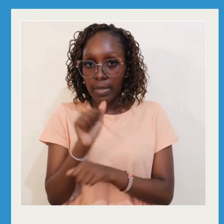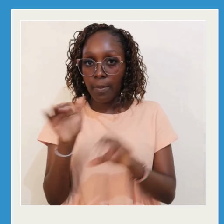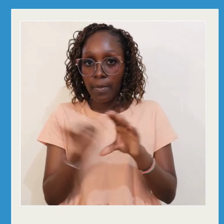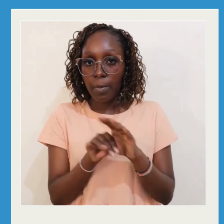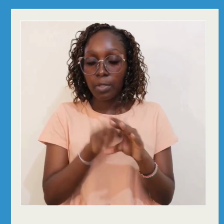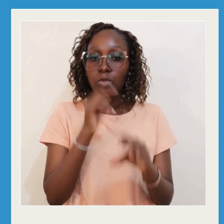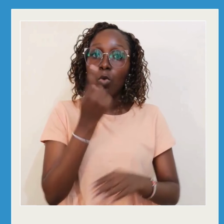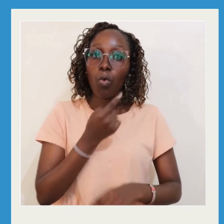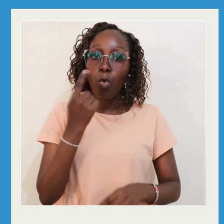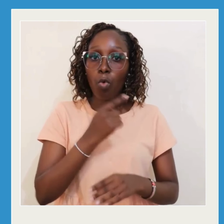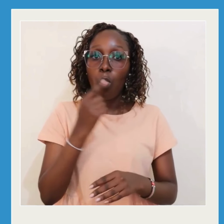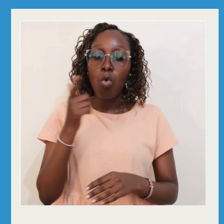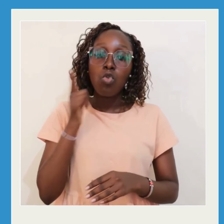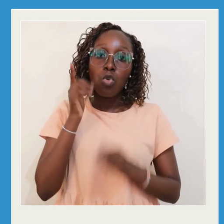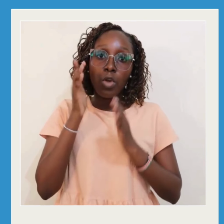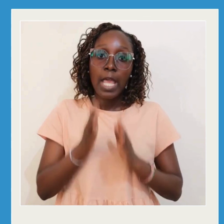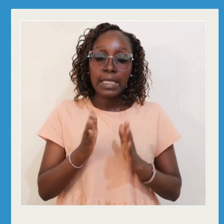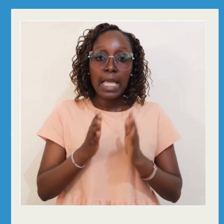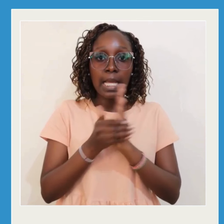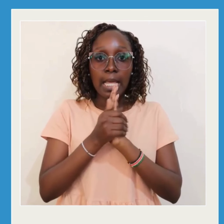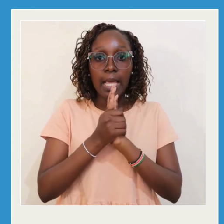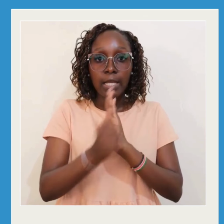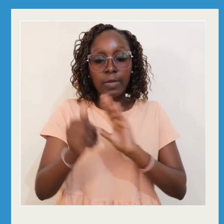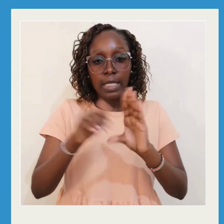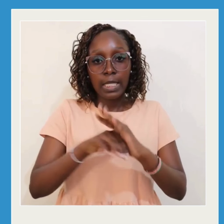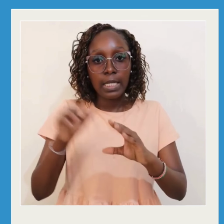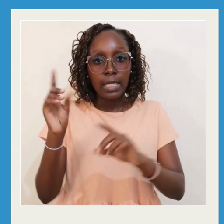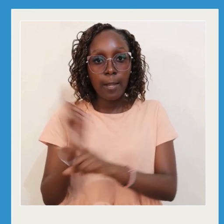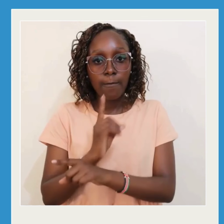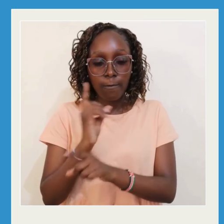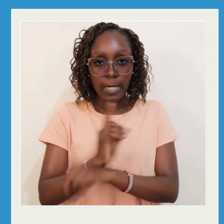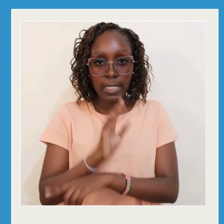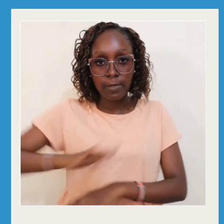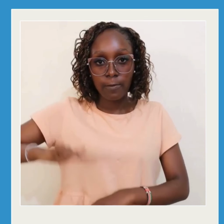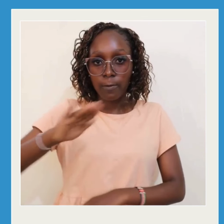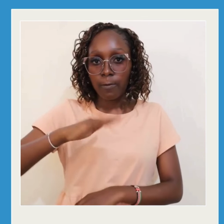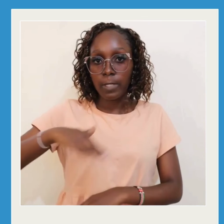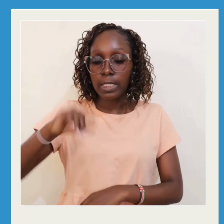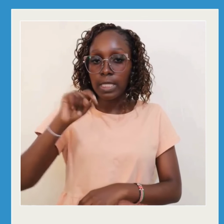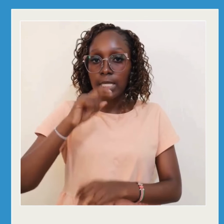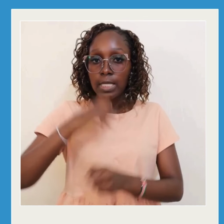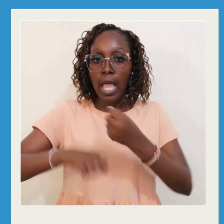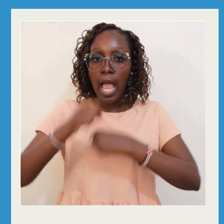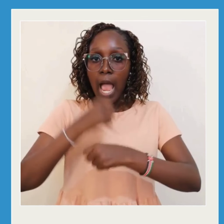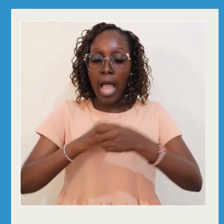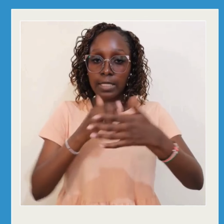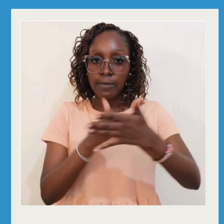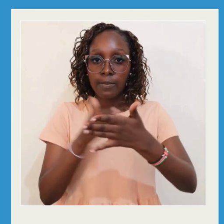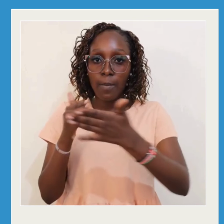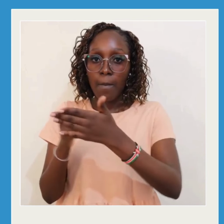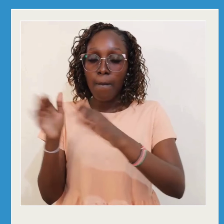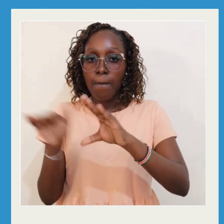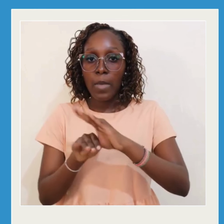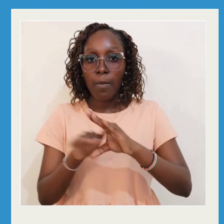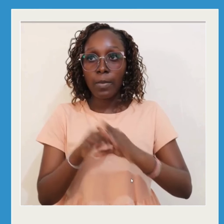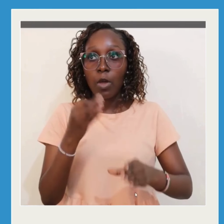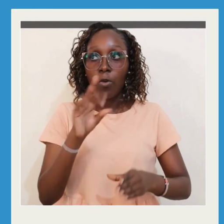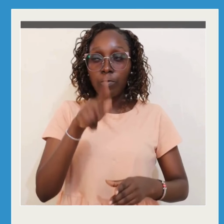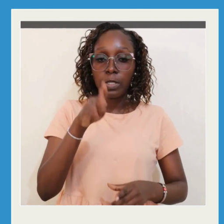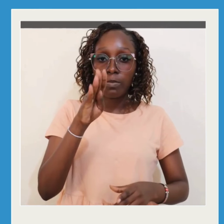The membership will include advocates and experts in relevant fields. The Act prohibits